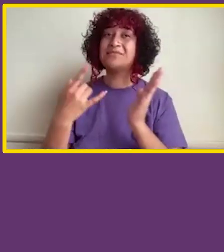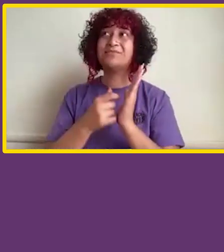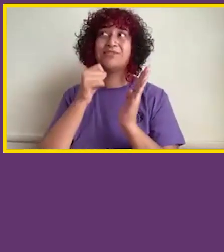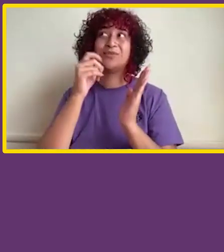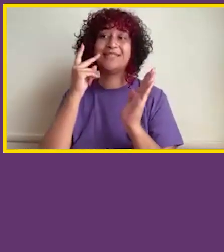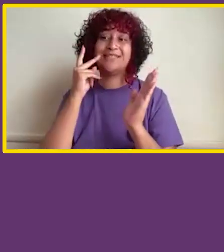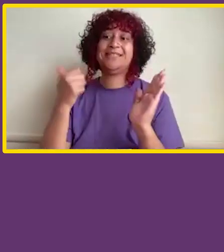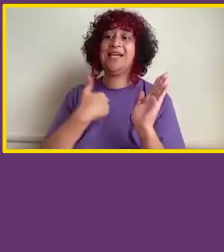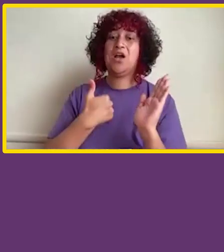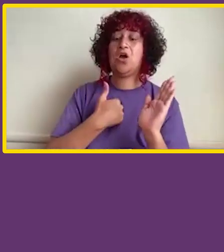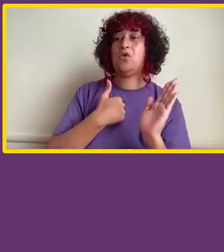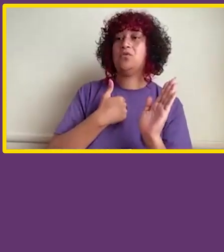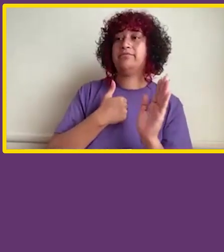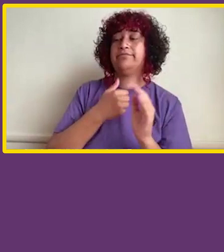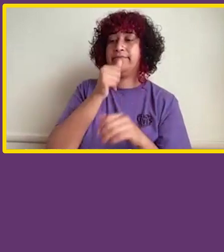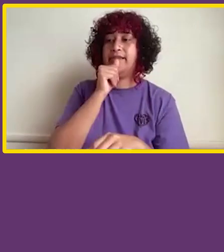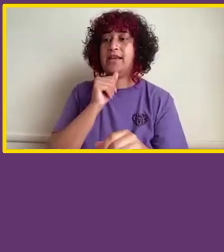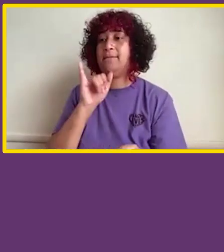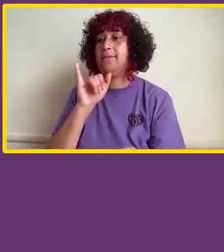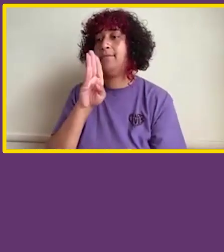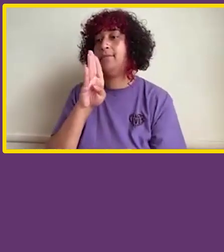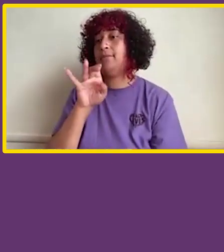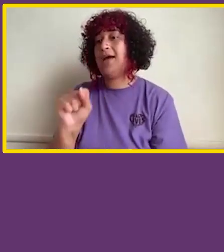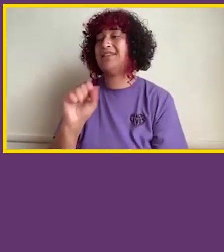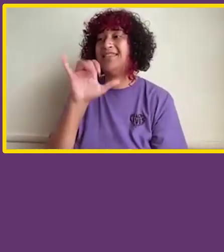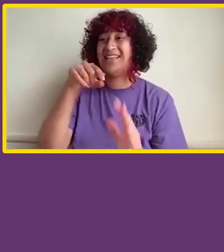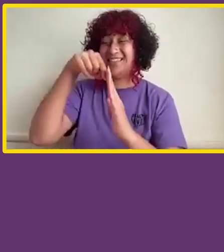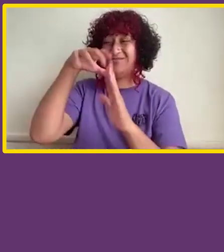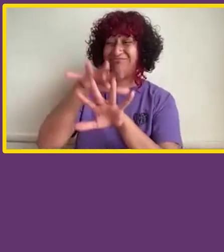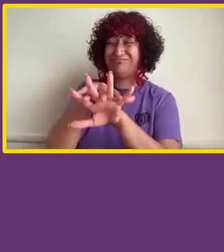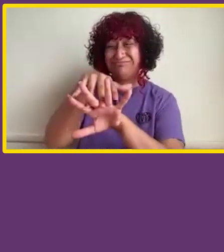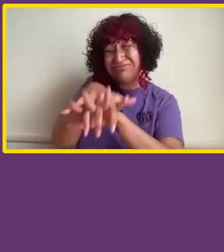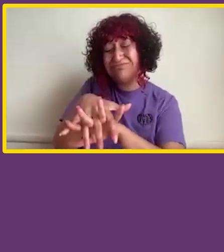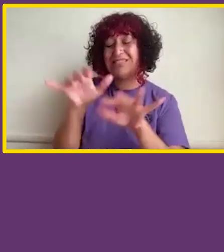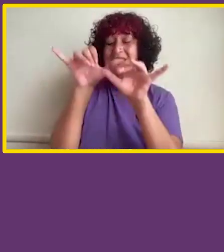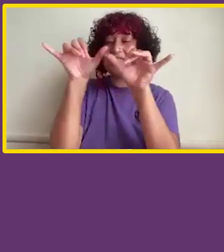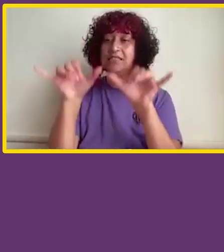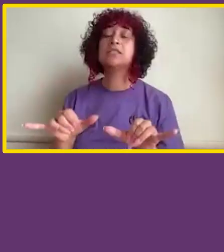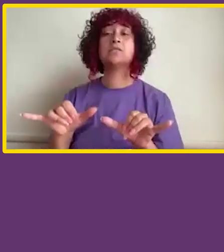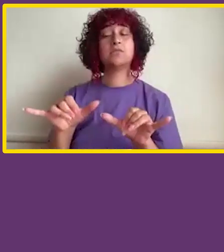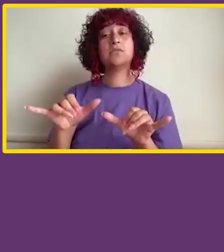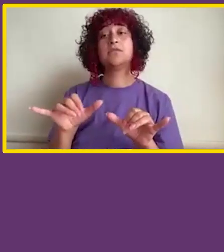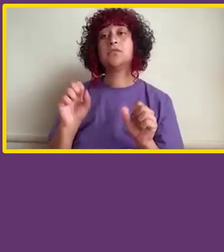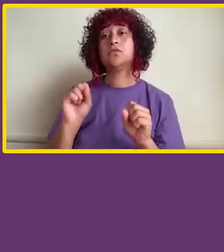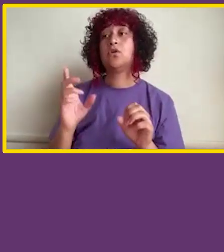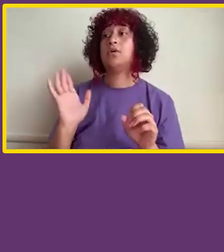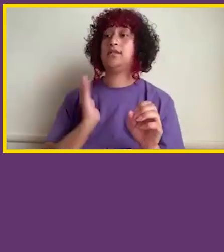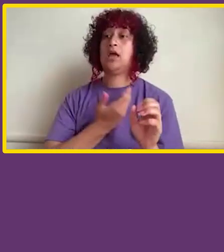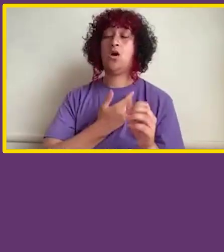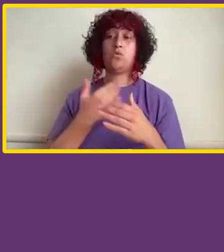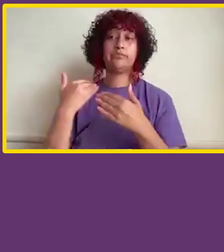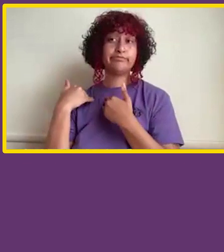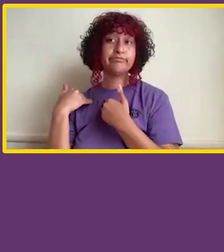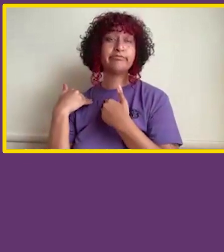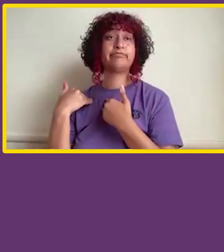own unconscious bias that's so deeply entrenched within the systems or in the societies we live in. And so it is our responsibility to kind